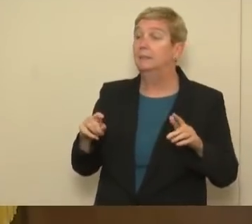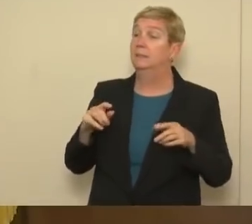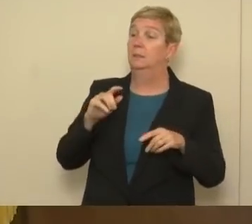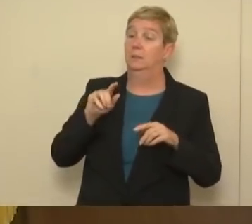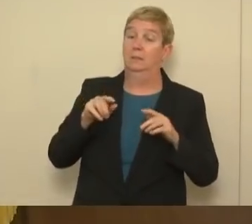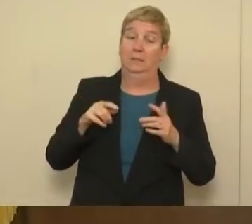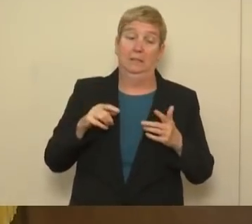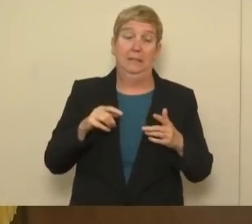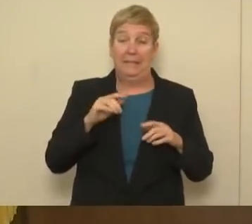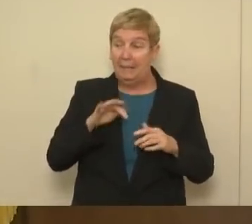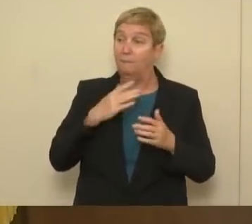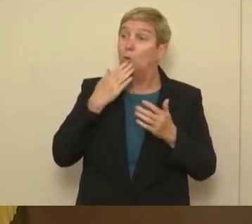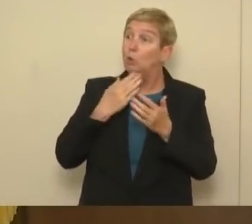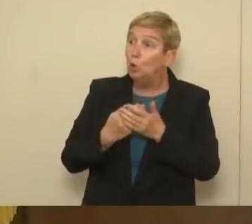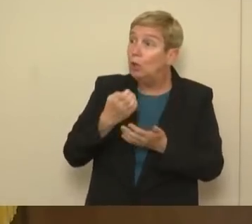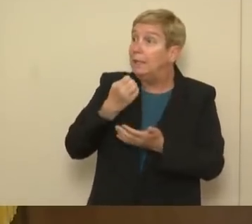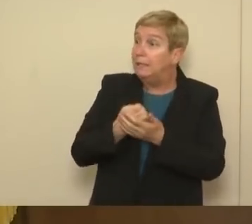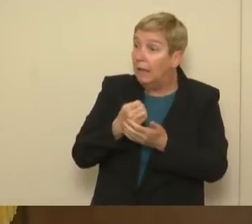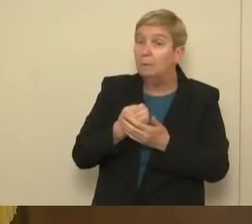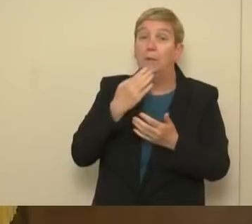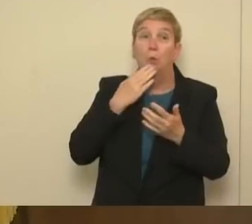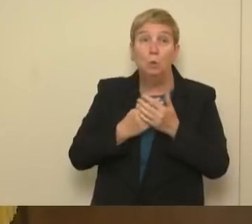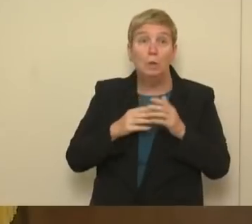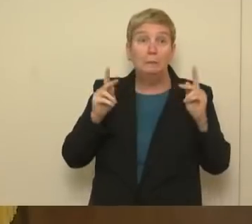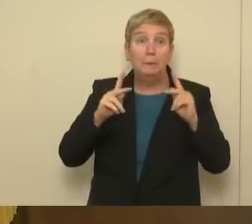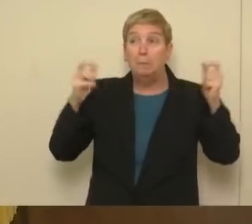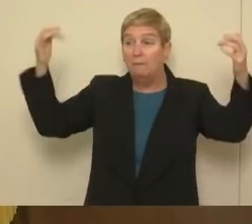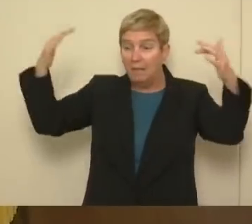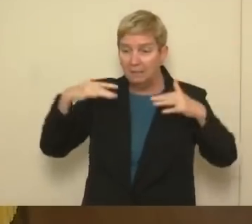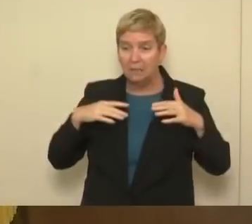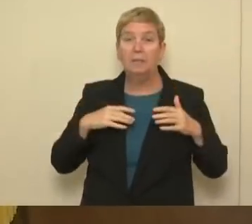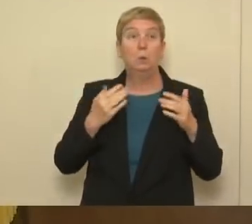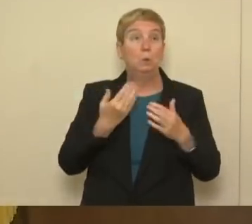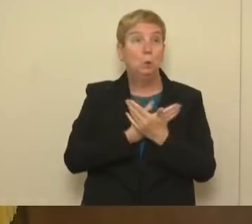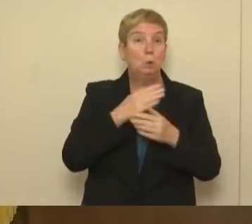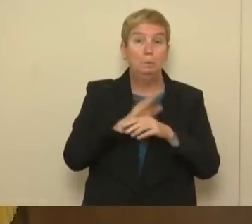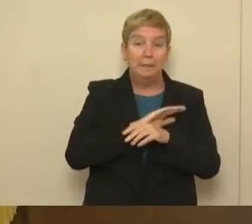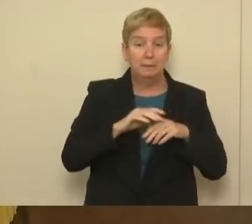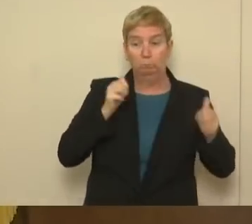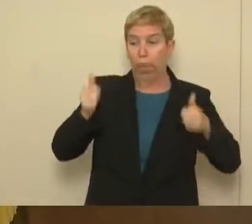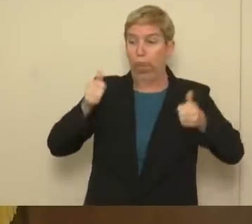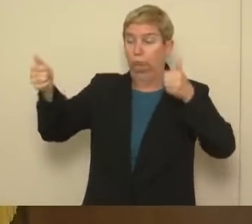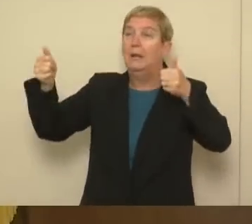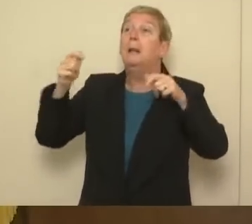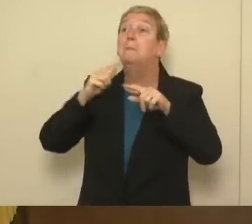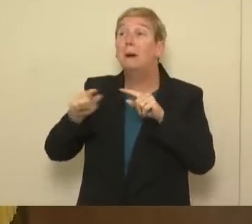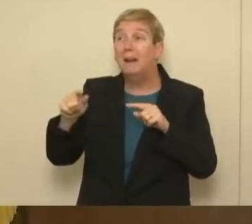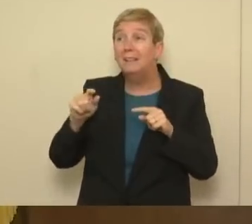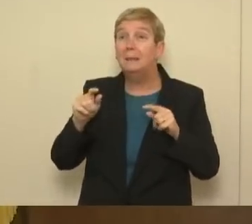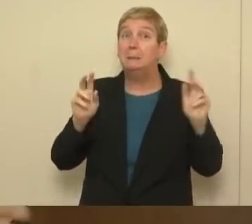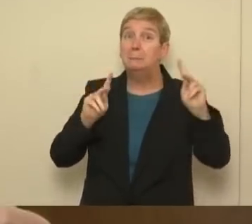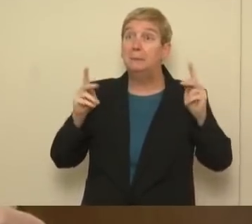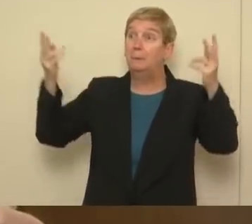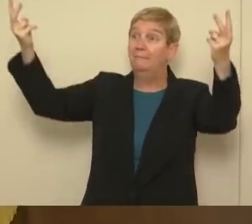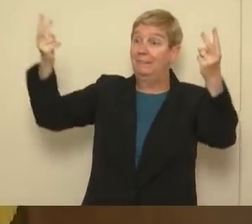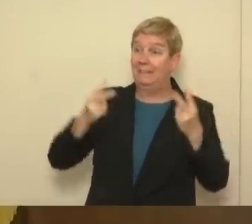when you have a really good tourist environment. Tourism is high risk. Indoor dining, high risk.